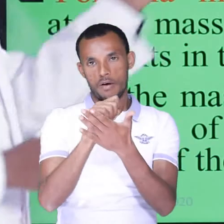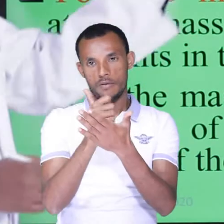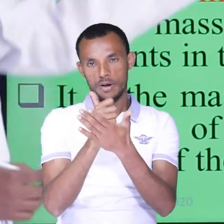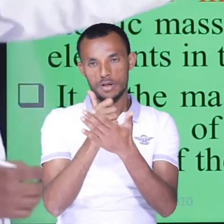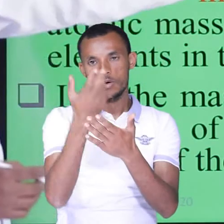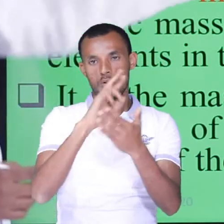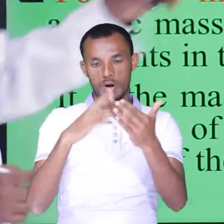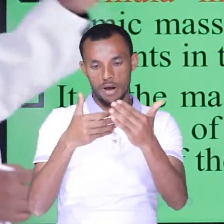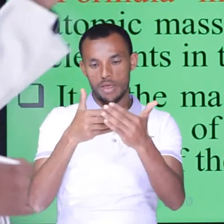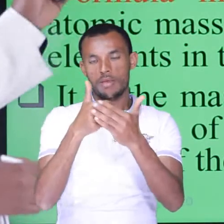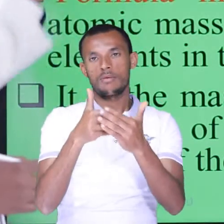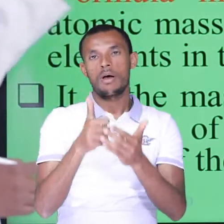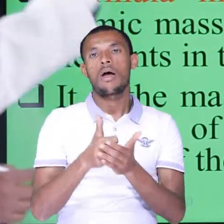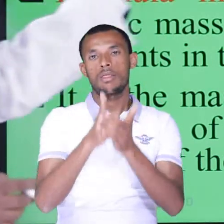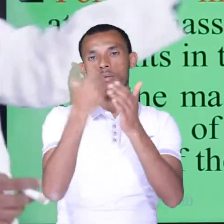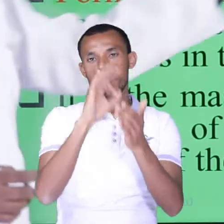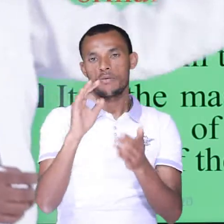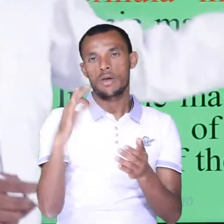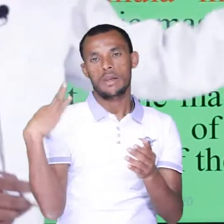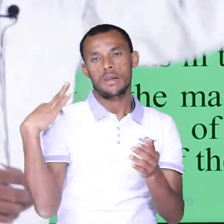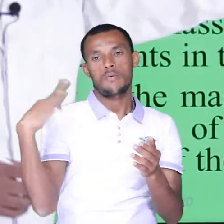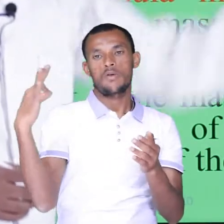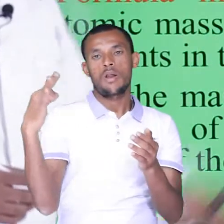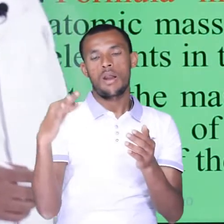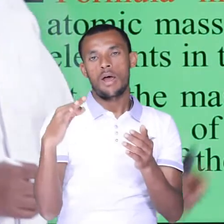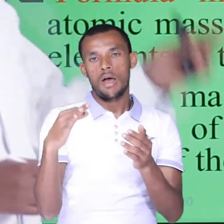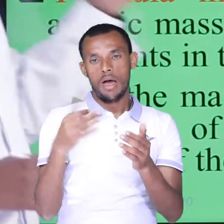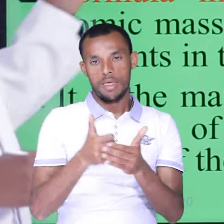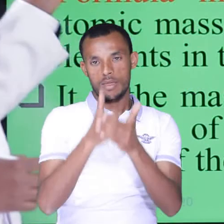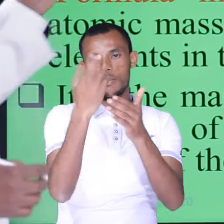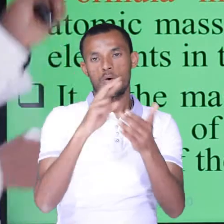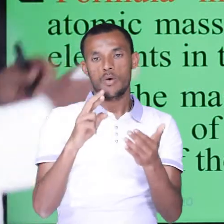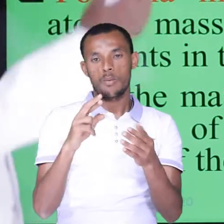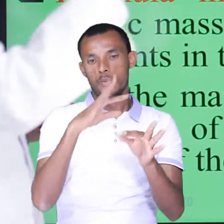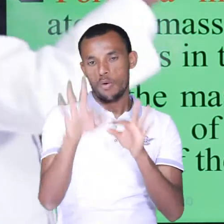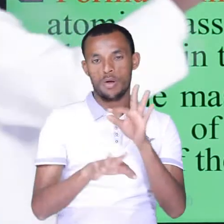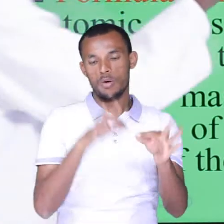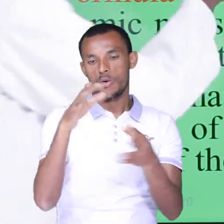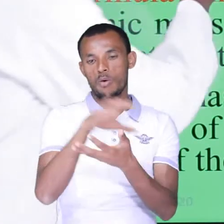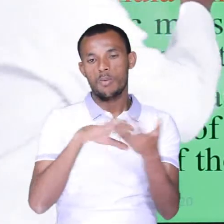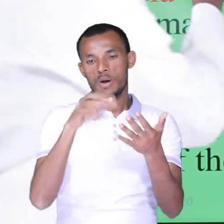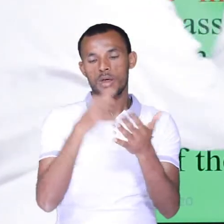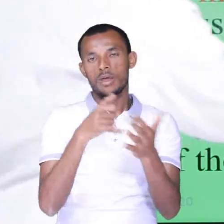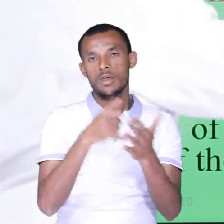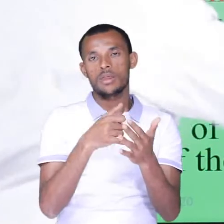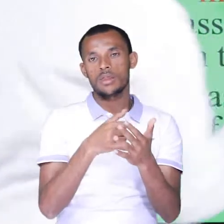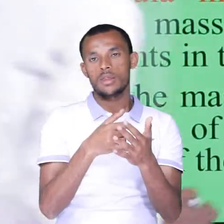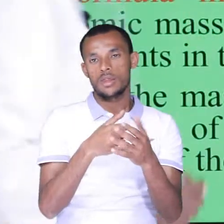or relative atomic mass of individual atoms in the molecule or a compound that can exist in molecular